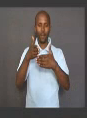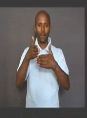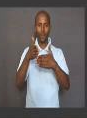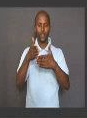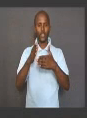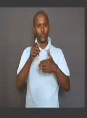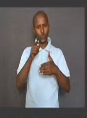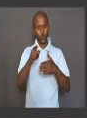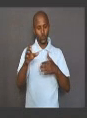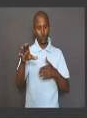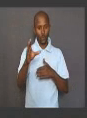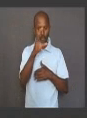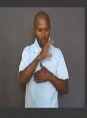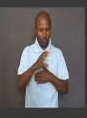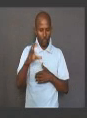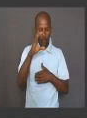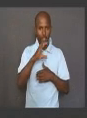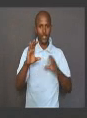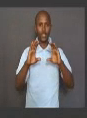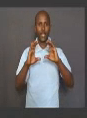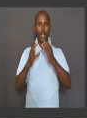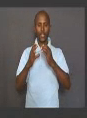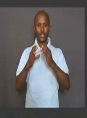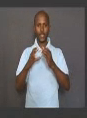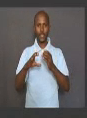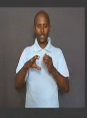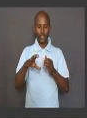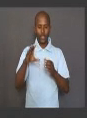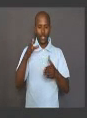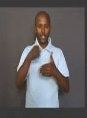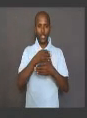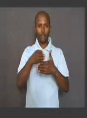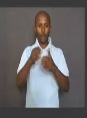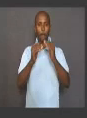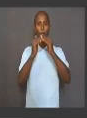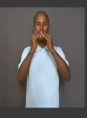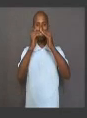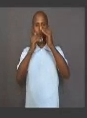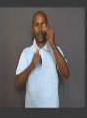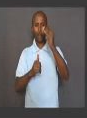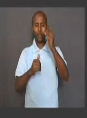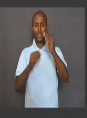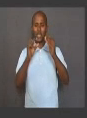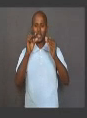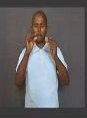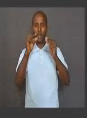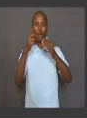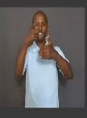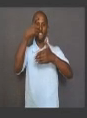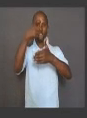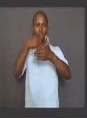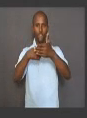You find the class interval by subtracting the minimum